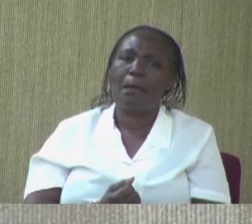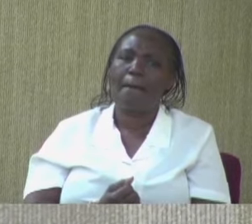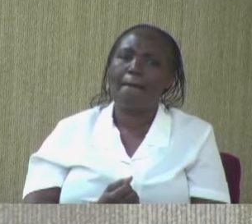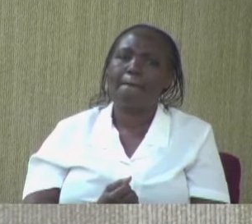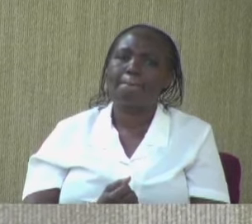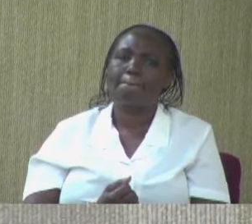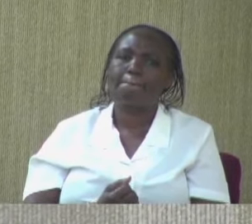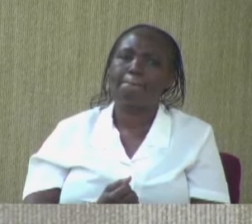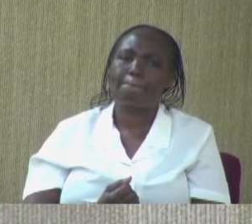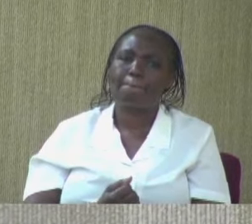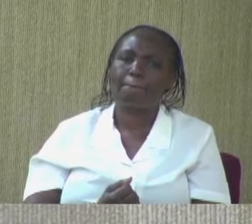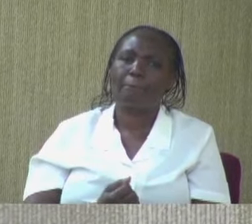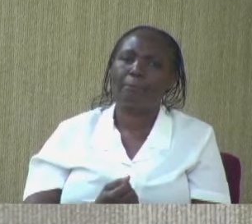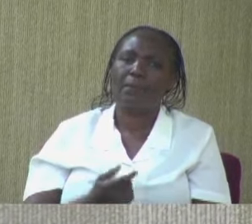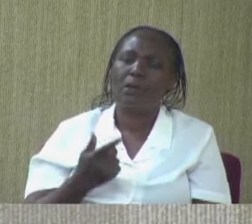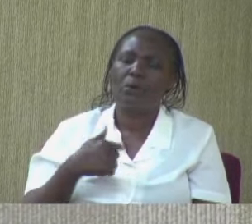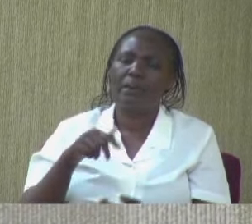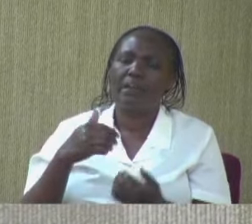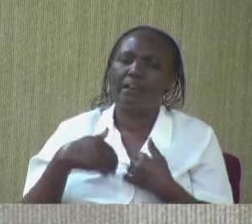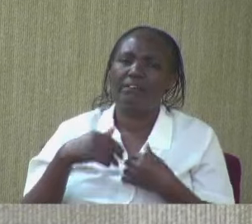After all, we are the PhDs,